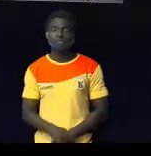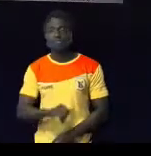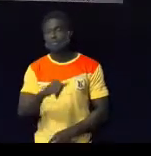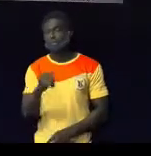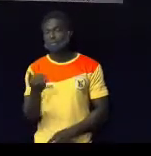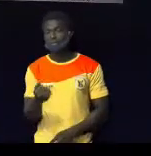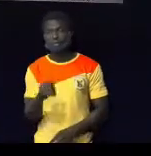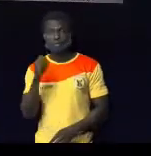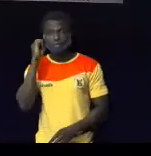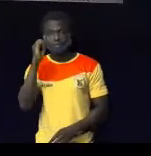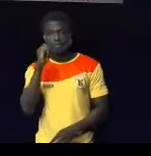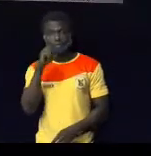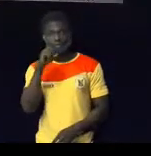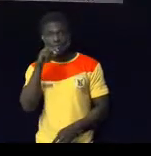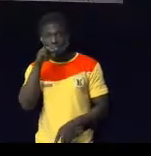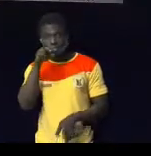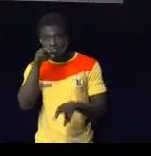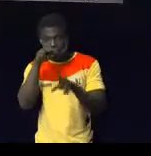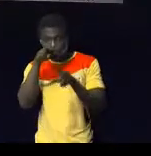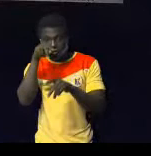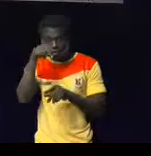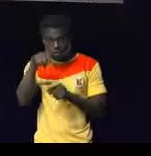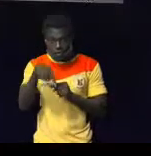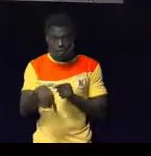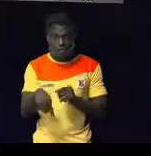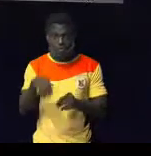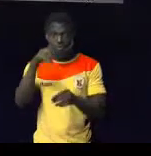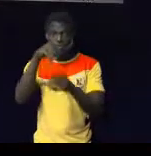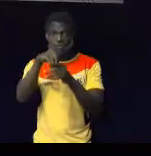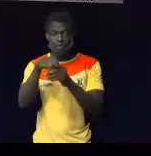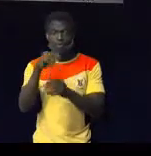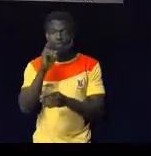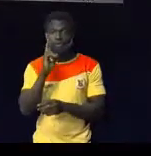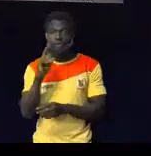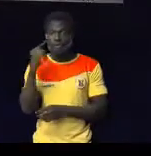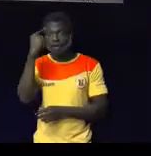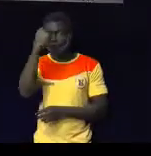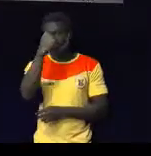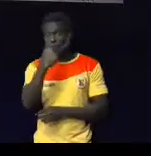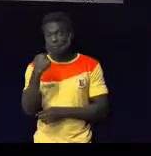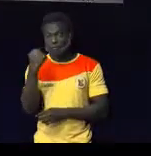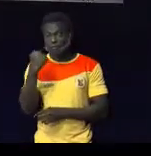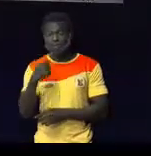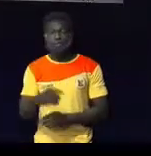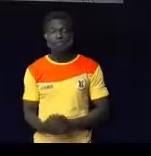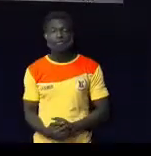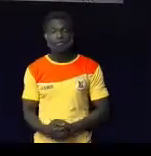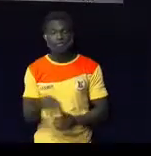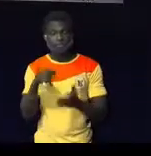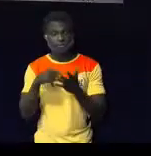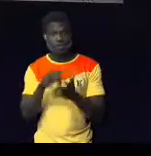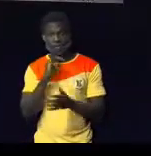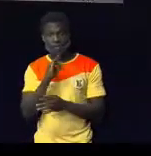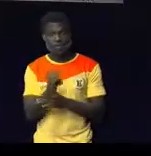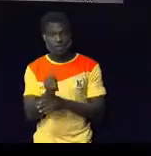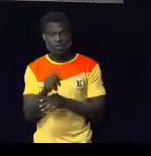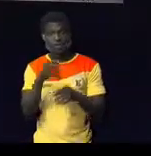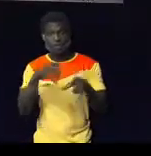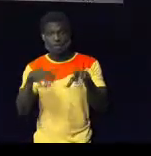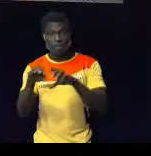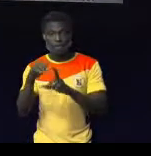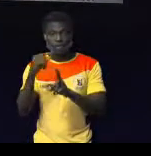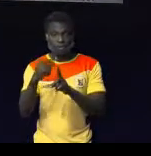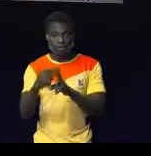Look at this one. He looked deep into her face. He looked deep into her face. This is an